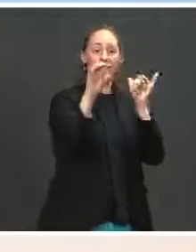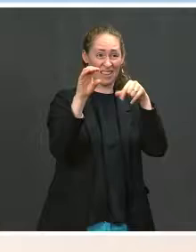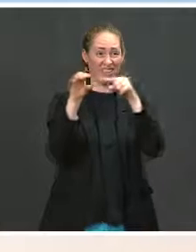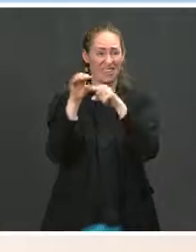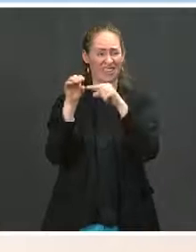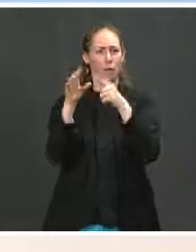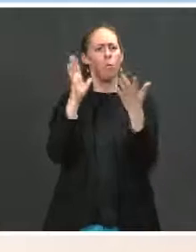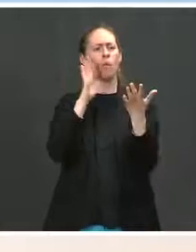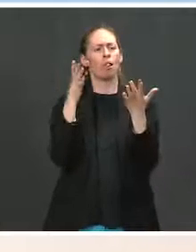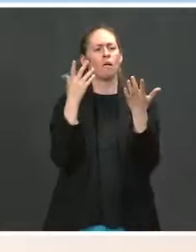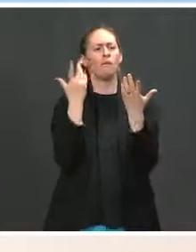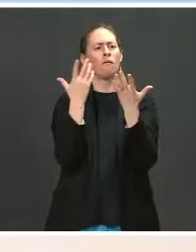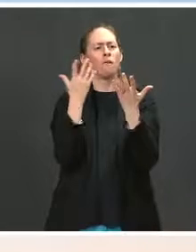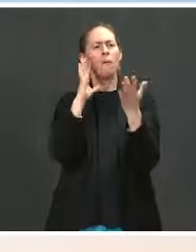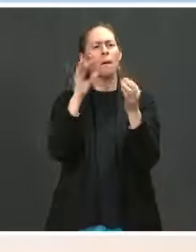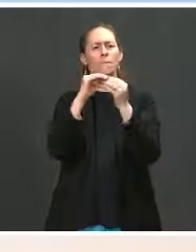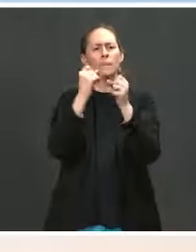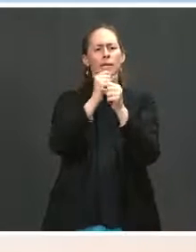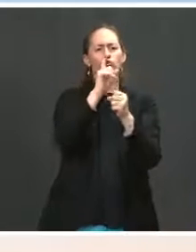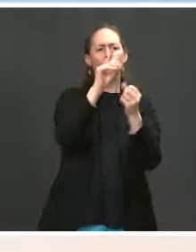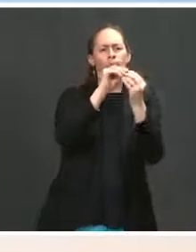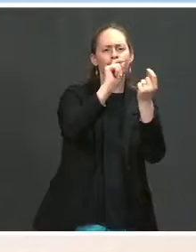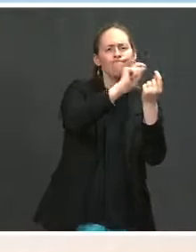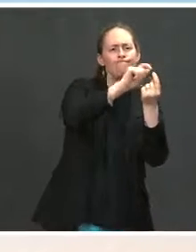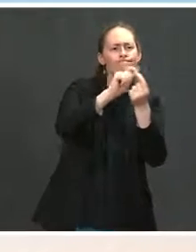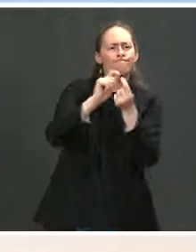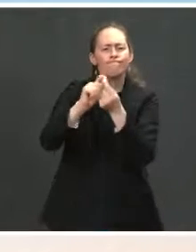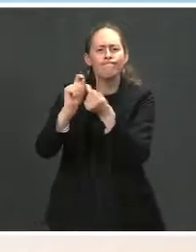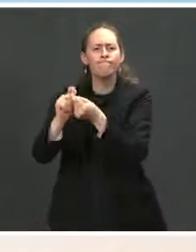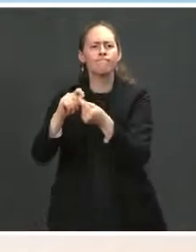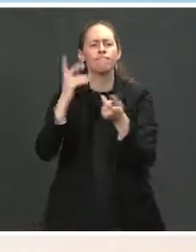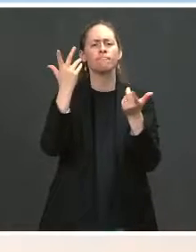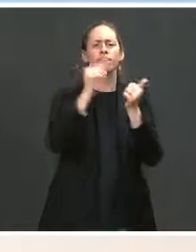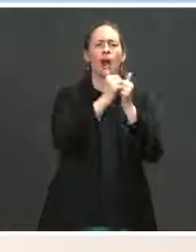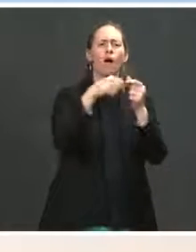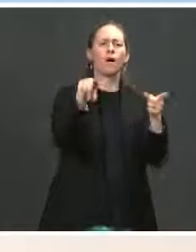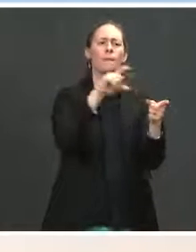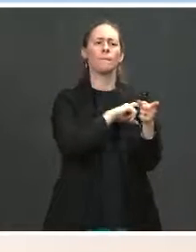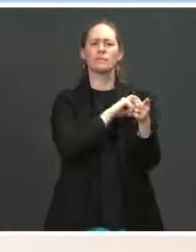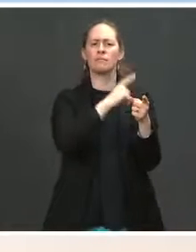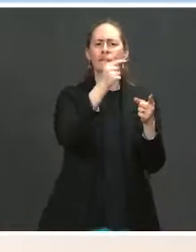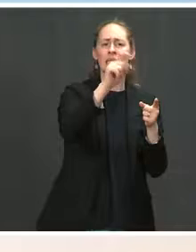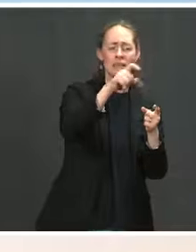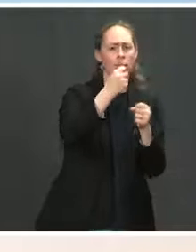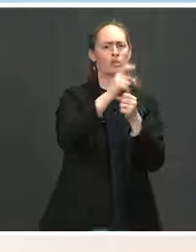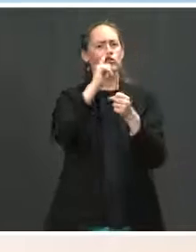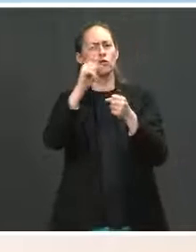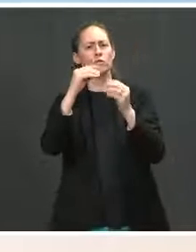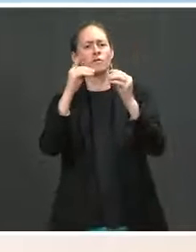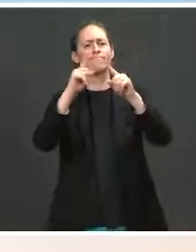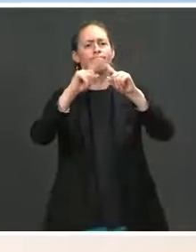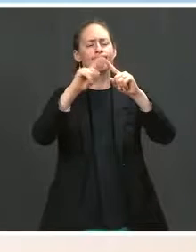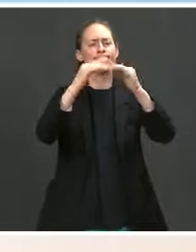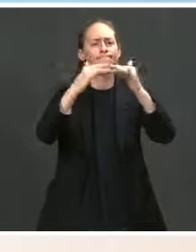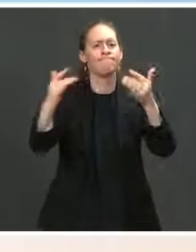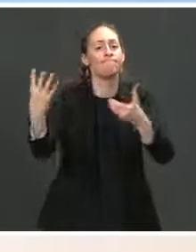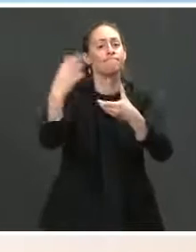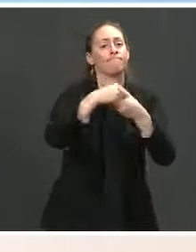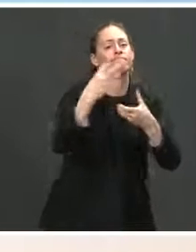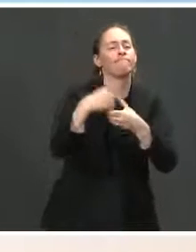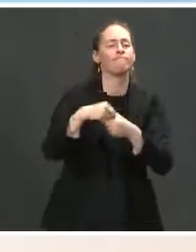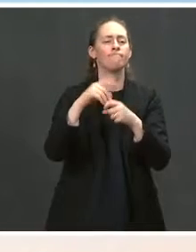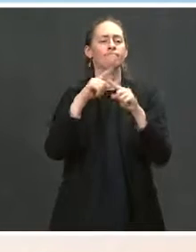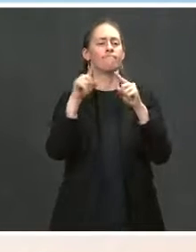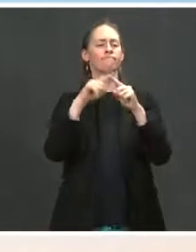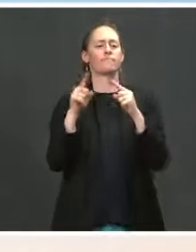like ensuring law enforcement agencies mirror the diversity of the communities they serve. It also invests in federal programs that hold police accountable through pattern